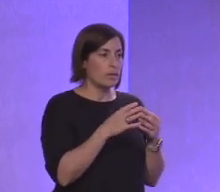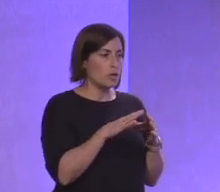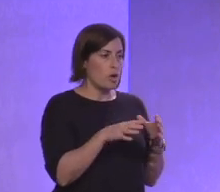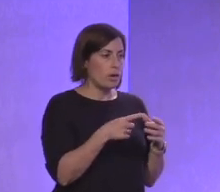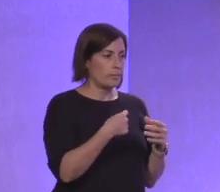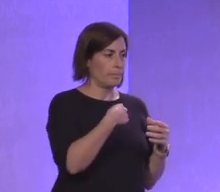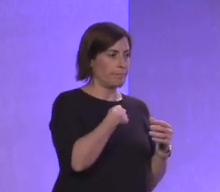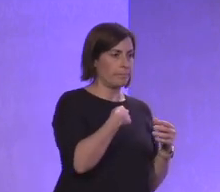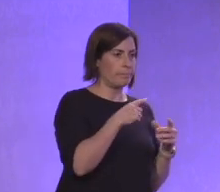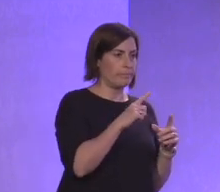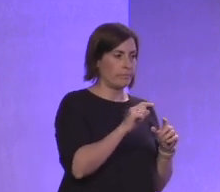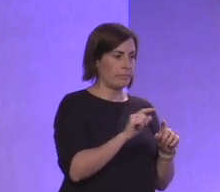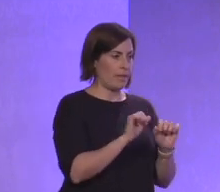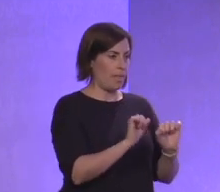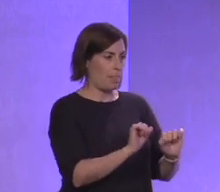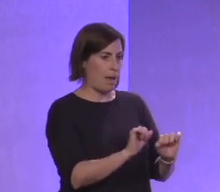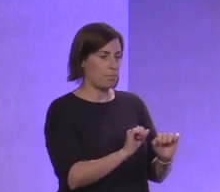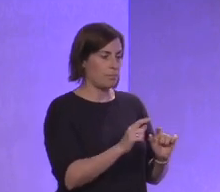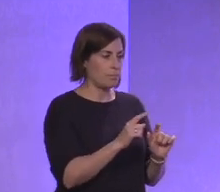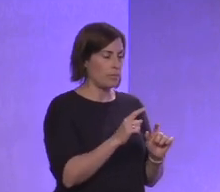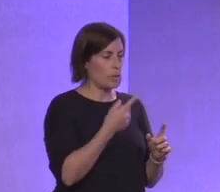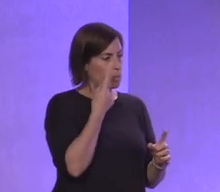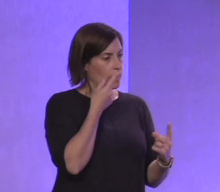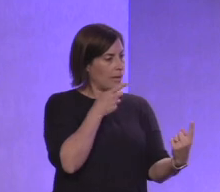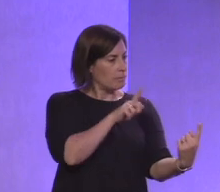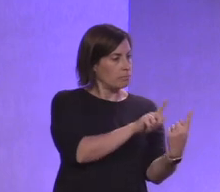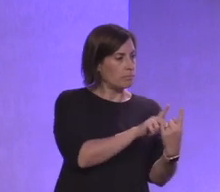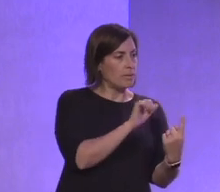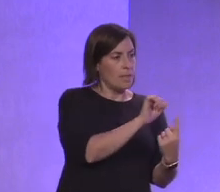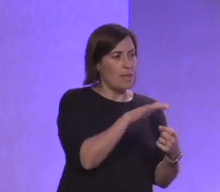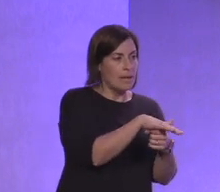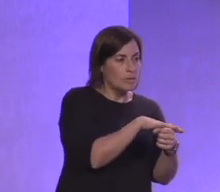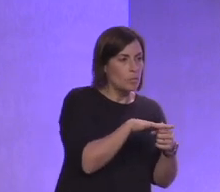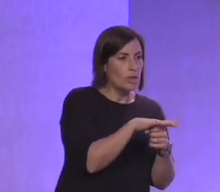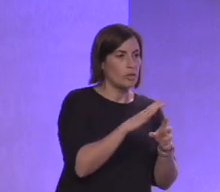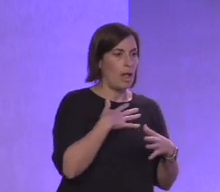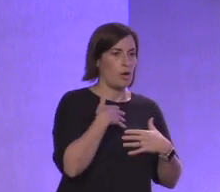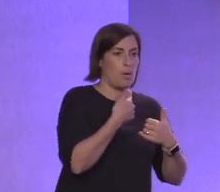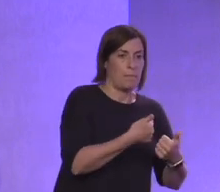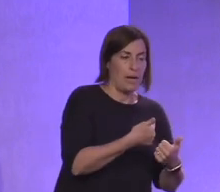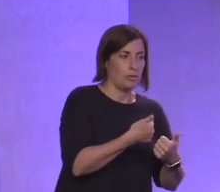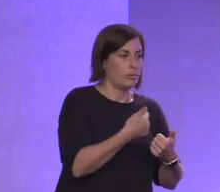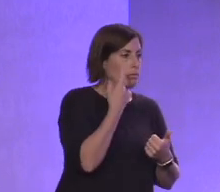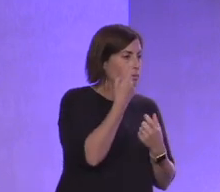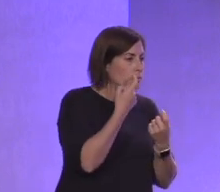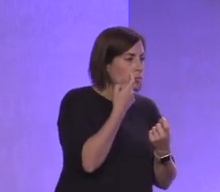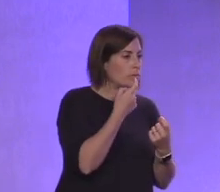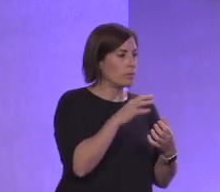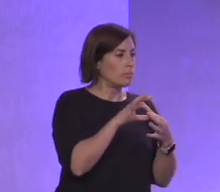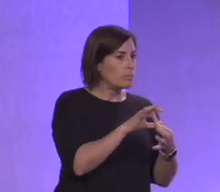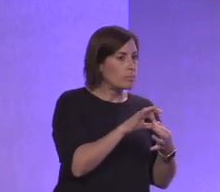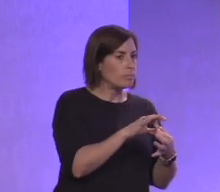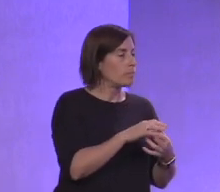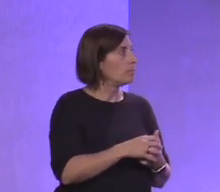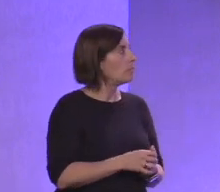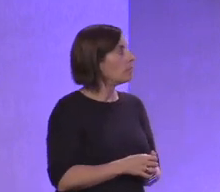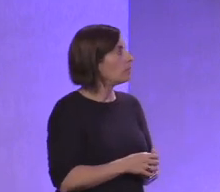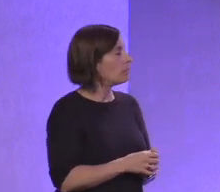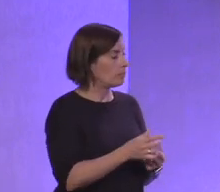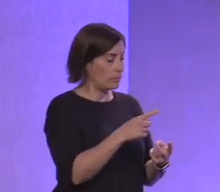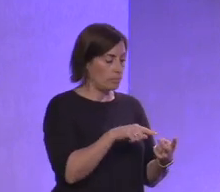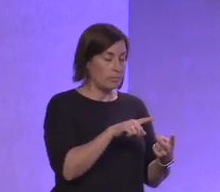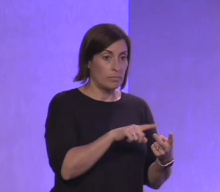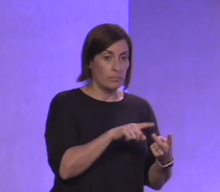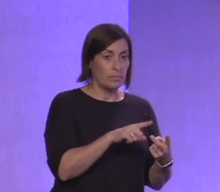this is about them. So you're approaching their situation with compassion. The second thing is all about asking really